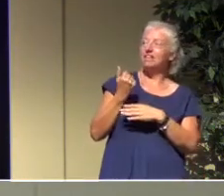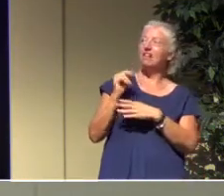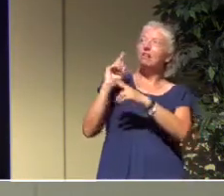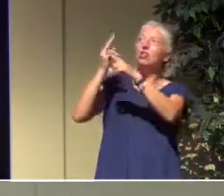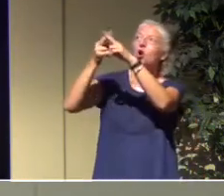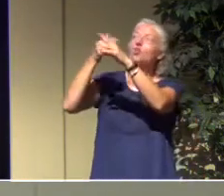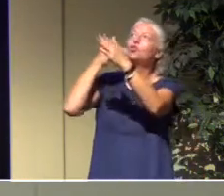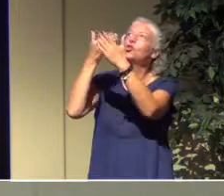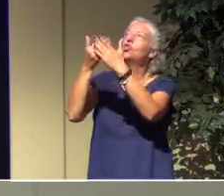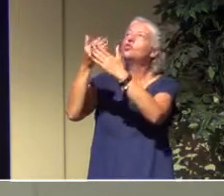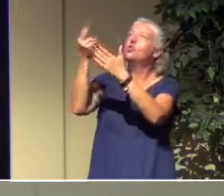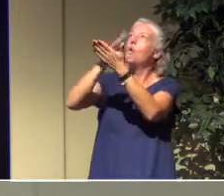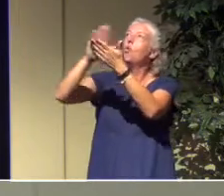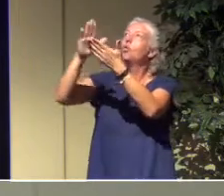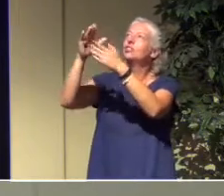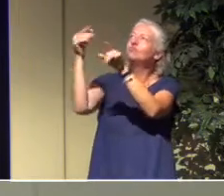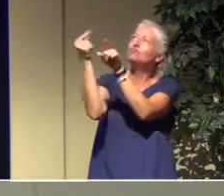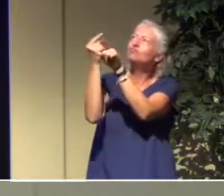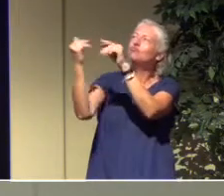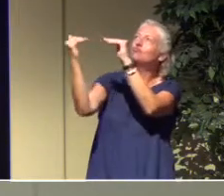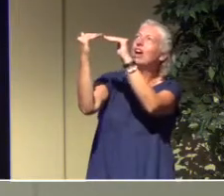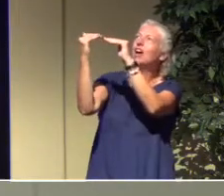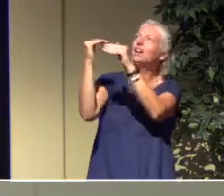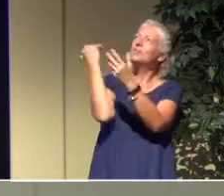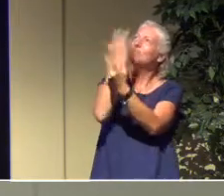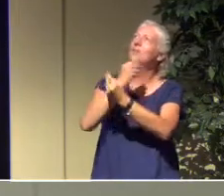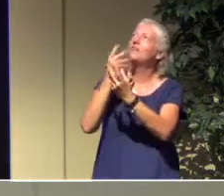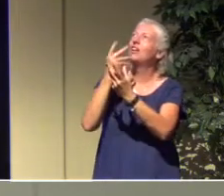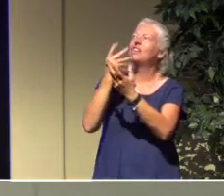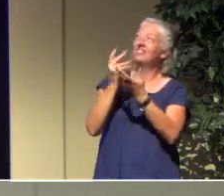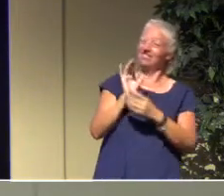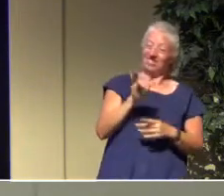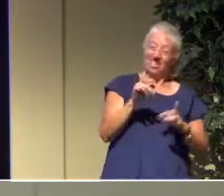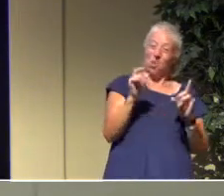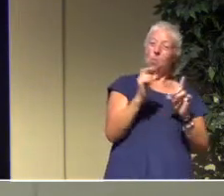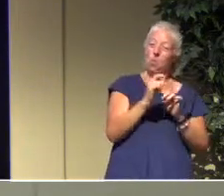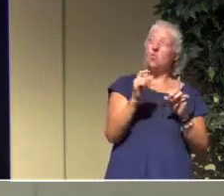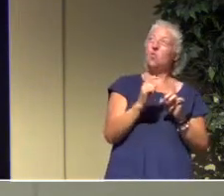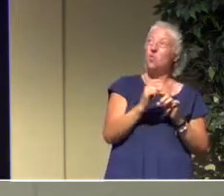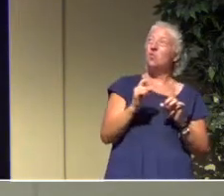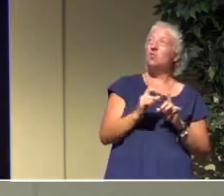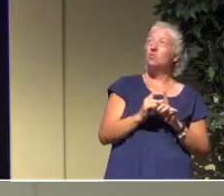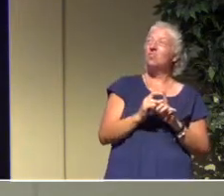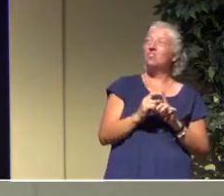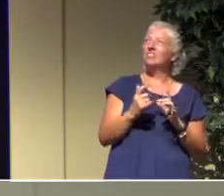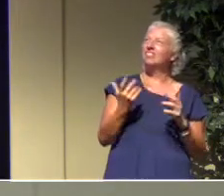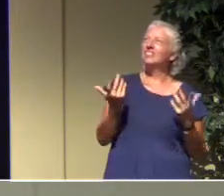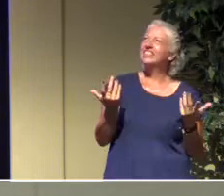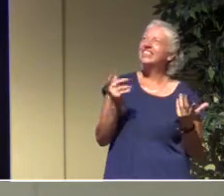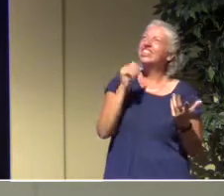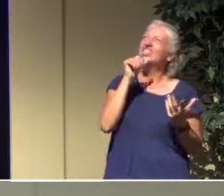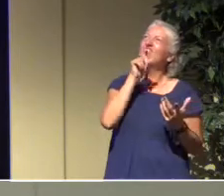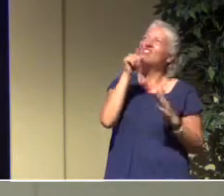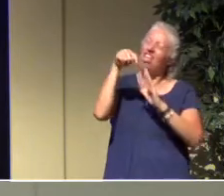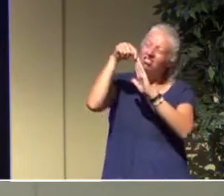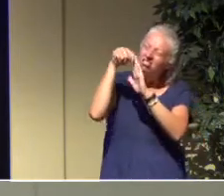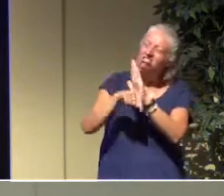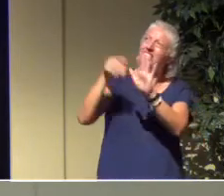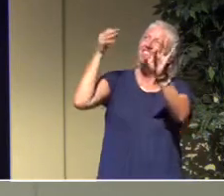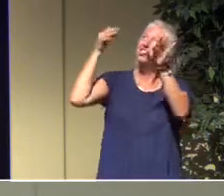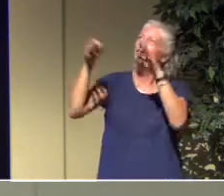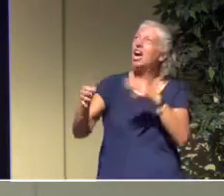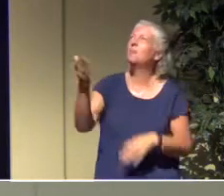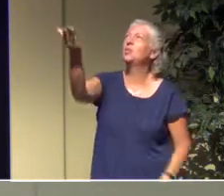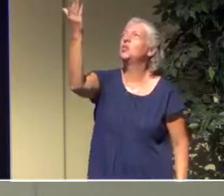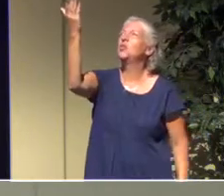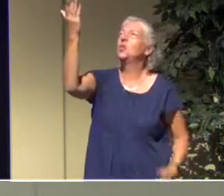and just and beautiful. But those are just words. They don't really describe you. How can